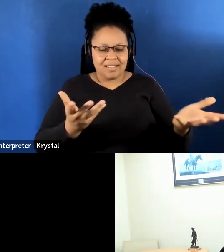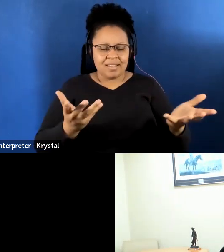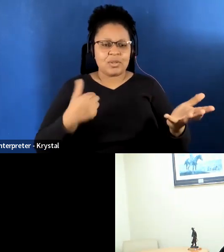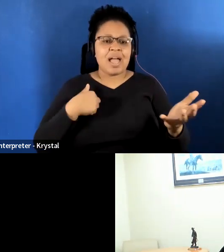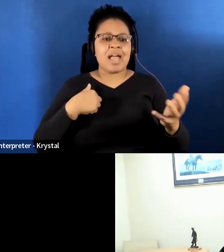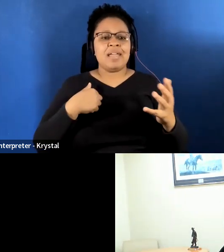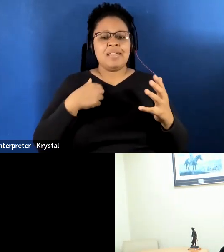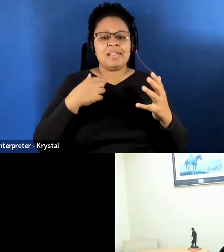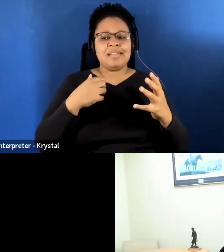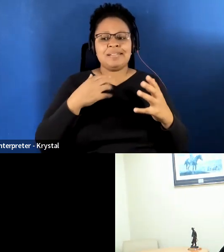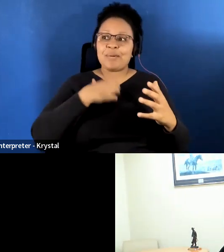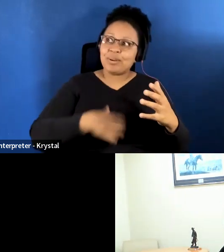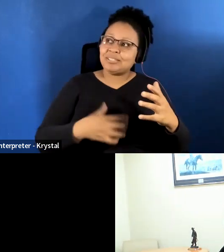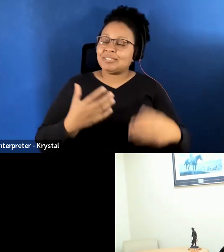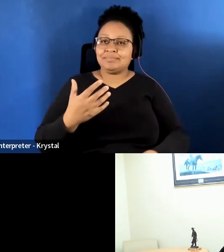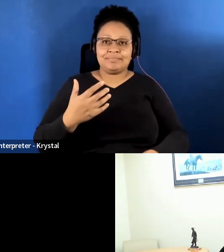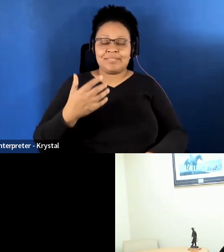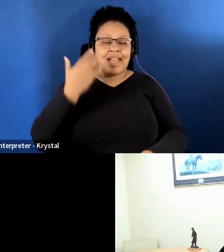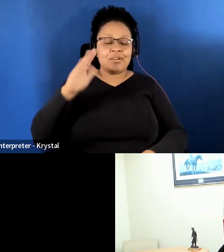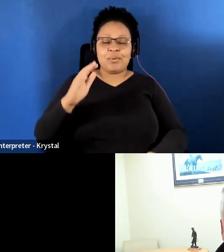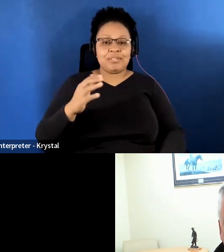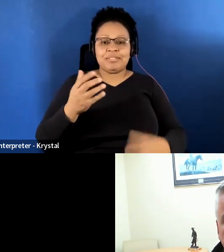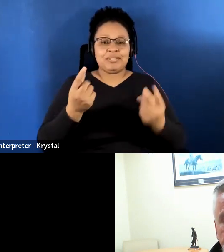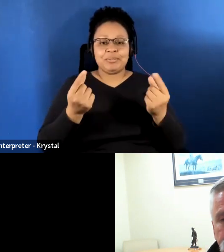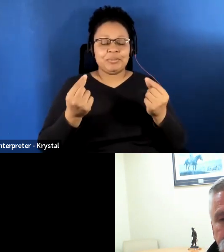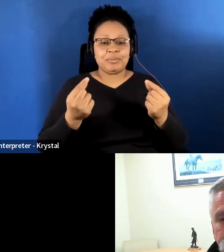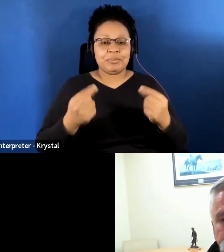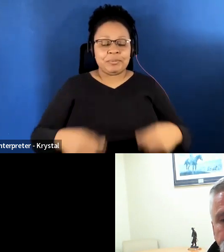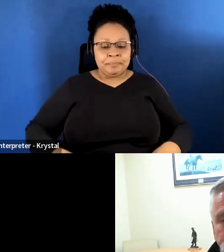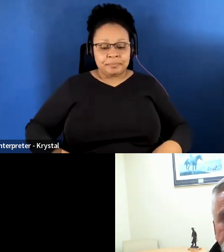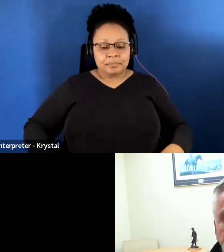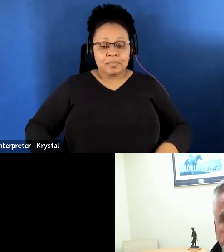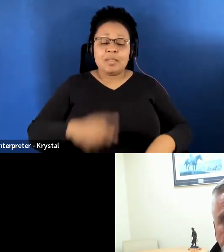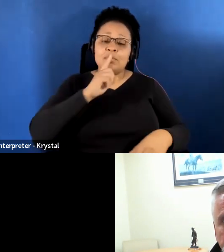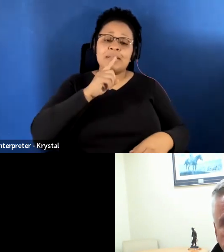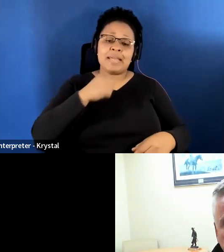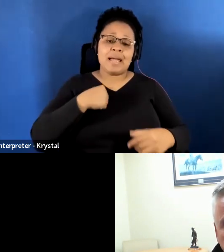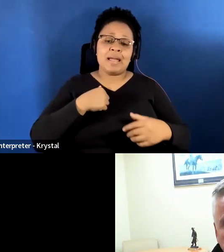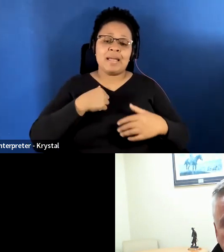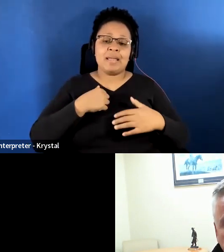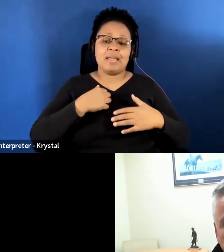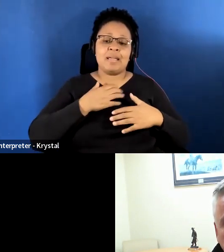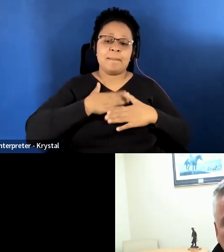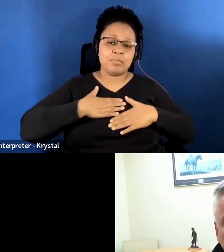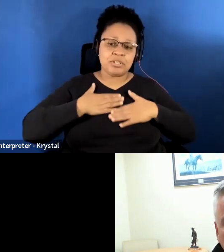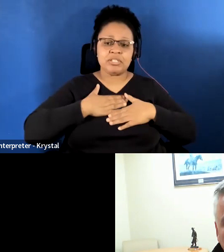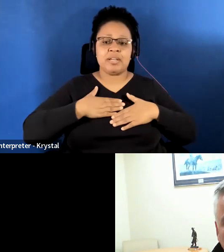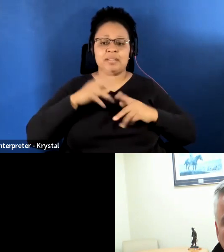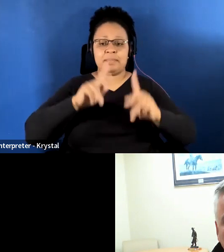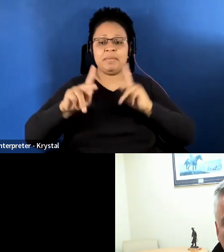wish, man, I don't know what we're going to do. What I'm deeply grateful for is the people that have stuck with